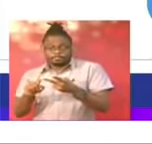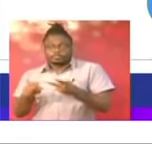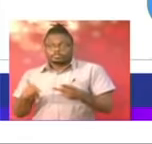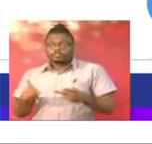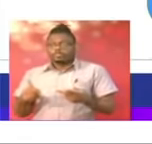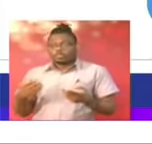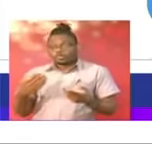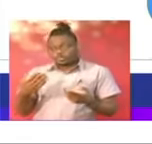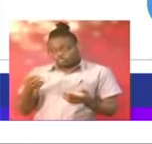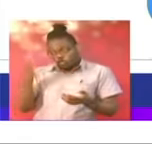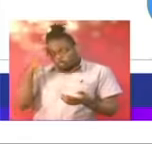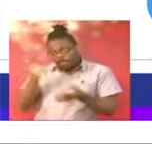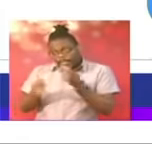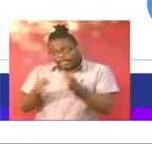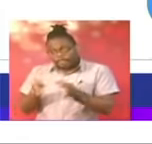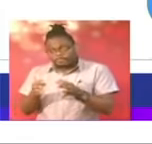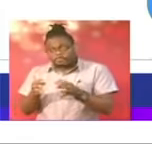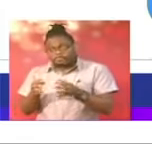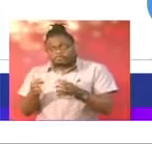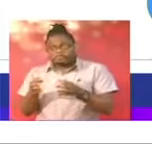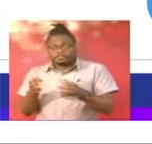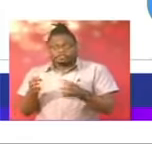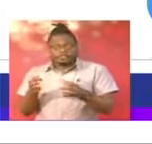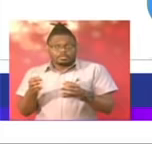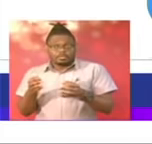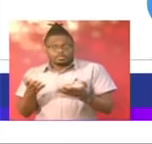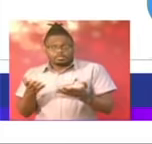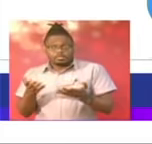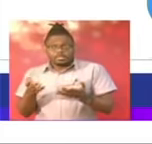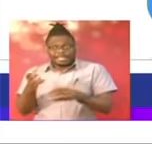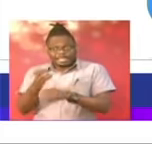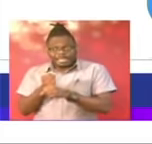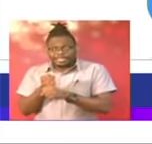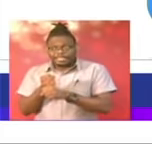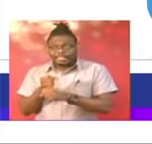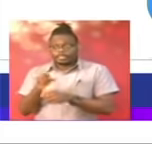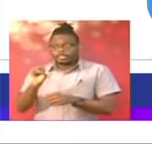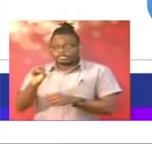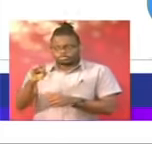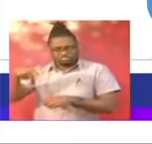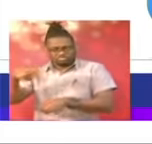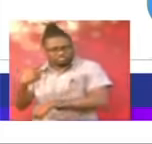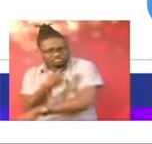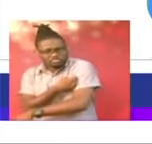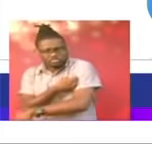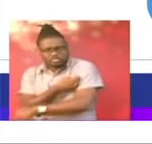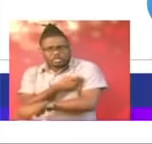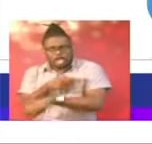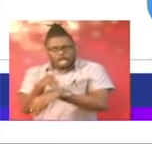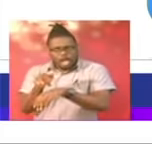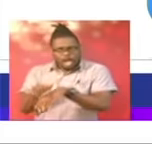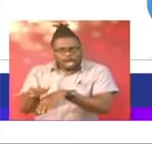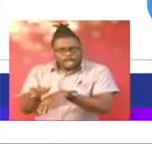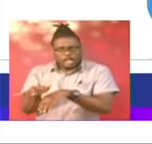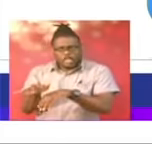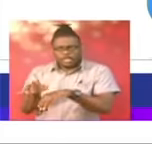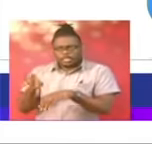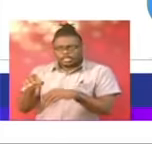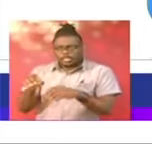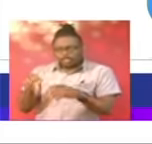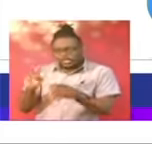take the Sinopharm vaccine a few days early, or maybe 3 to 5 days early before the date that they were given by the health